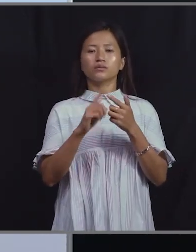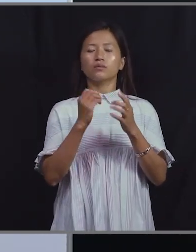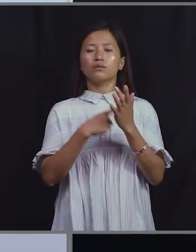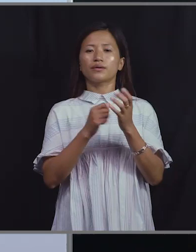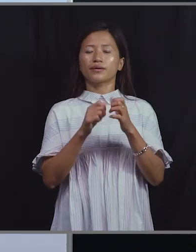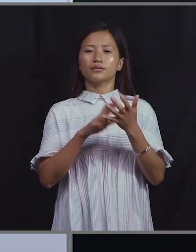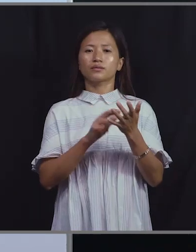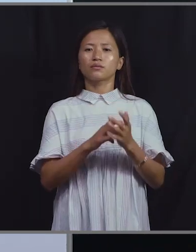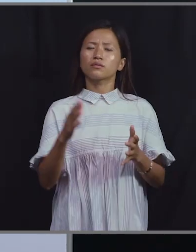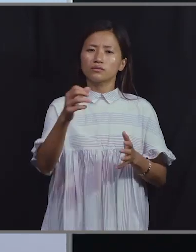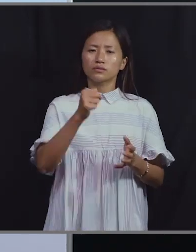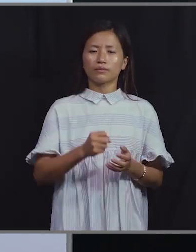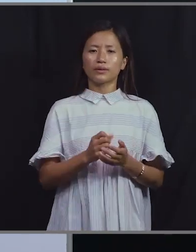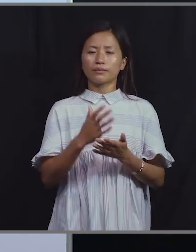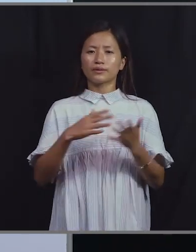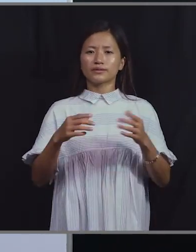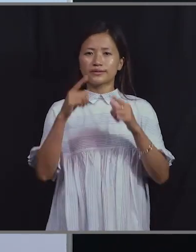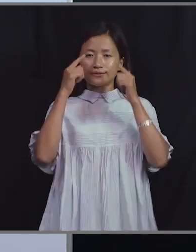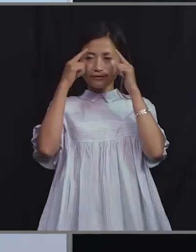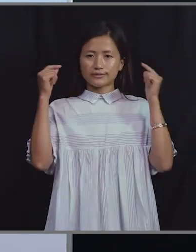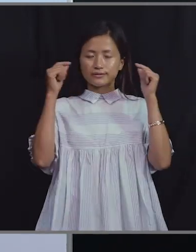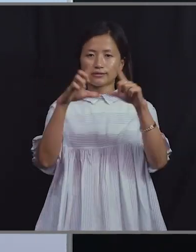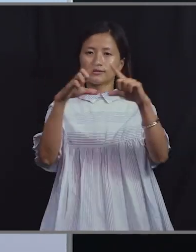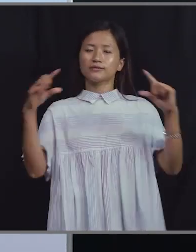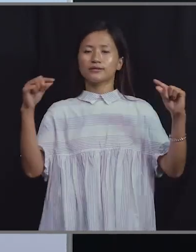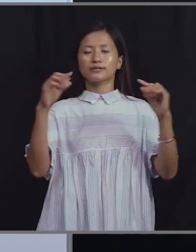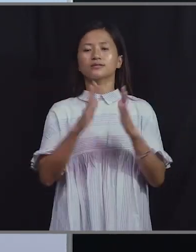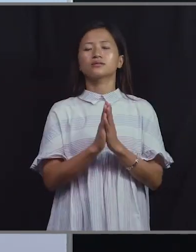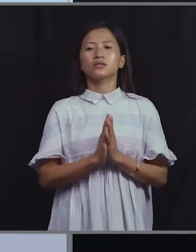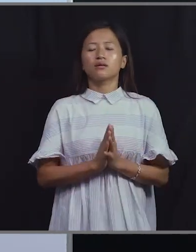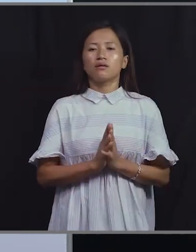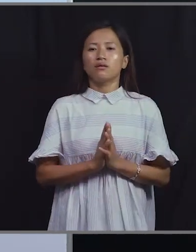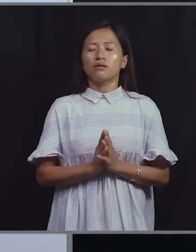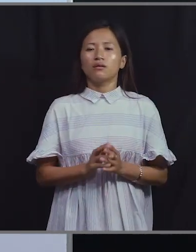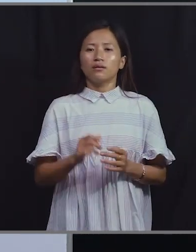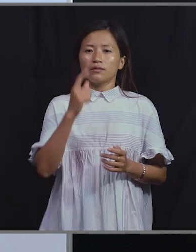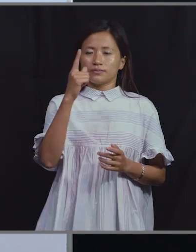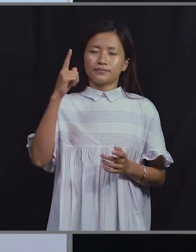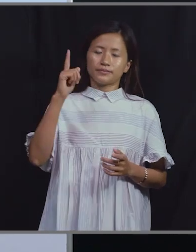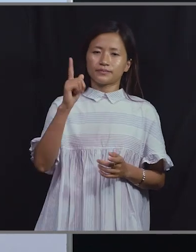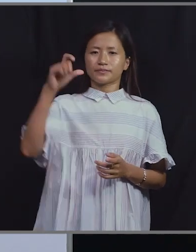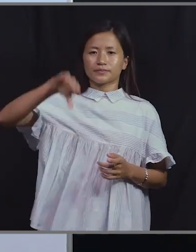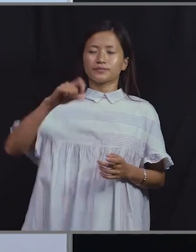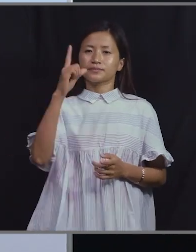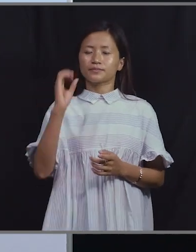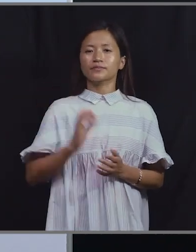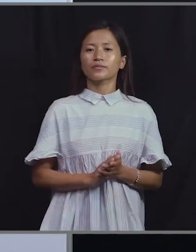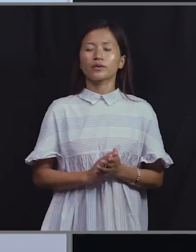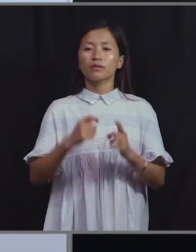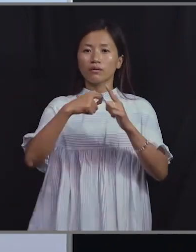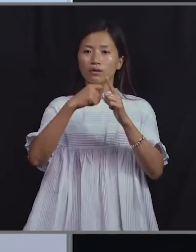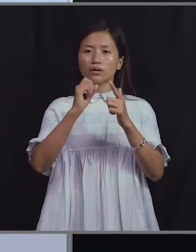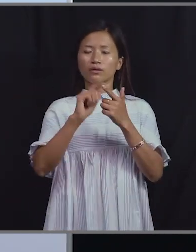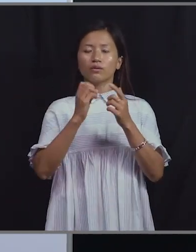was controlled by the Chinese for over hundreds of years. All right. In 1910, Korea was annexed